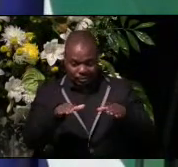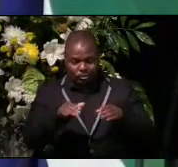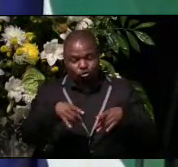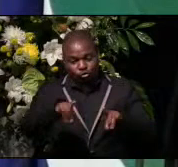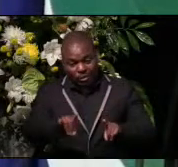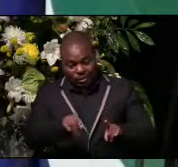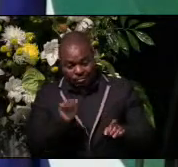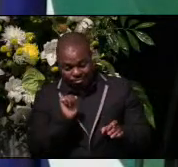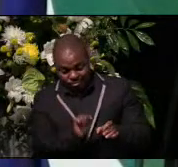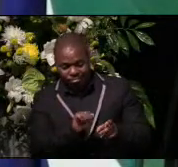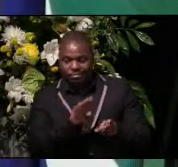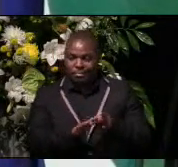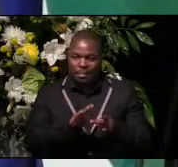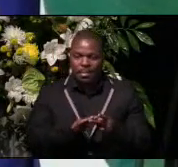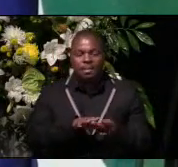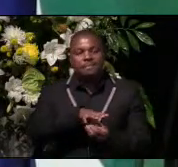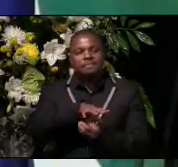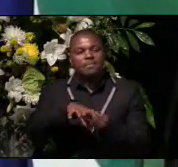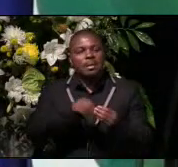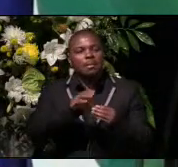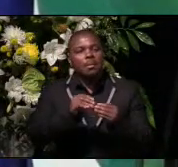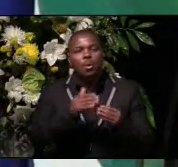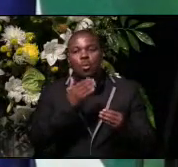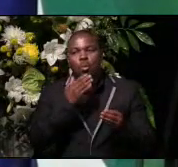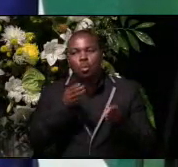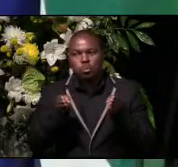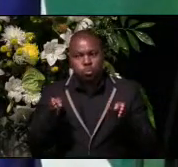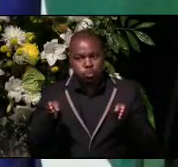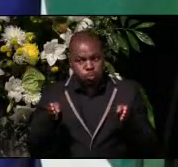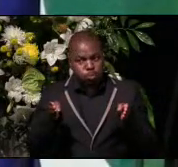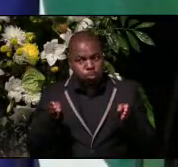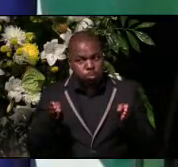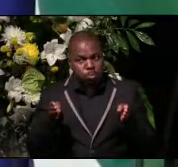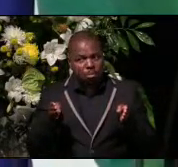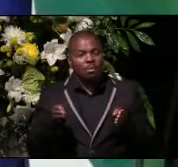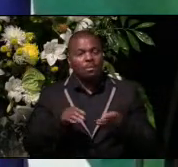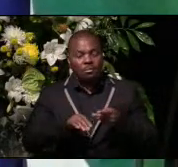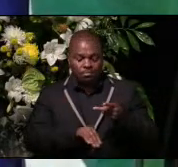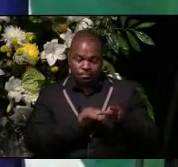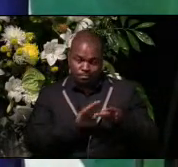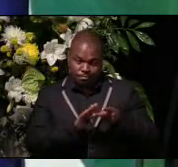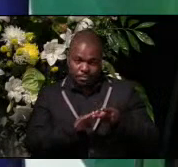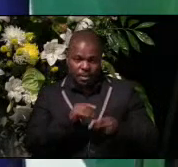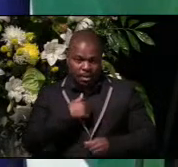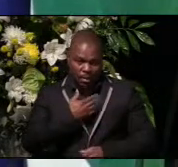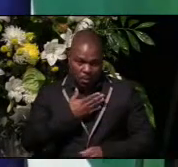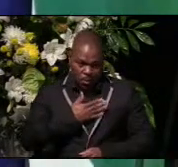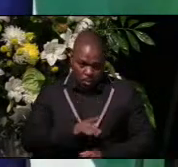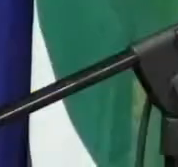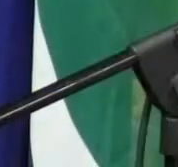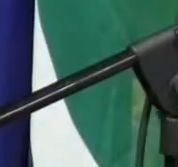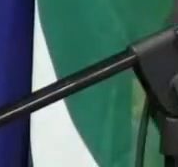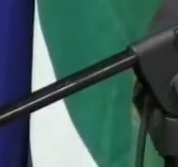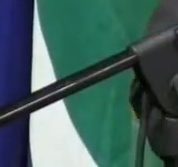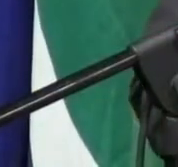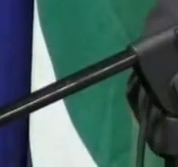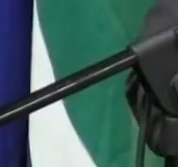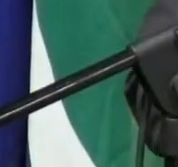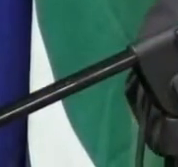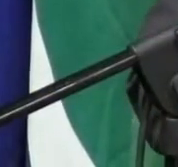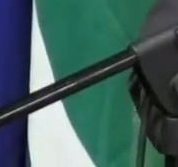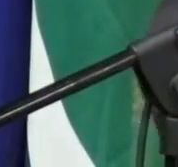members if they are here I want to acknowledge the VC